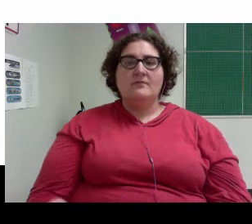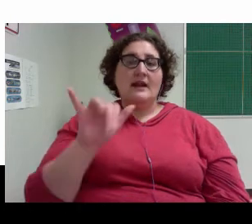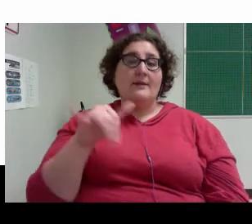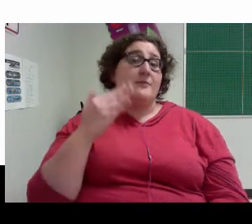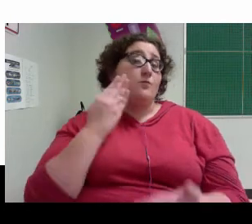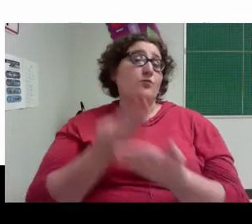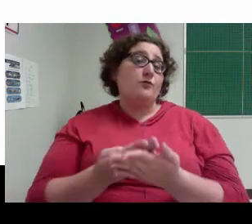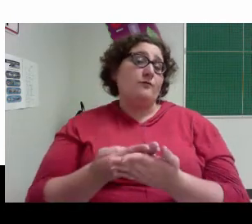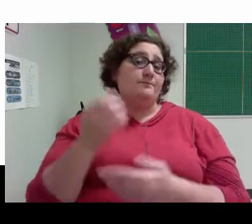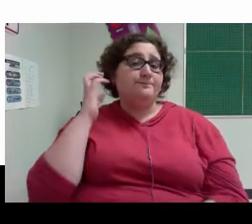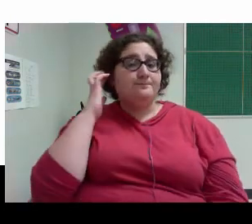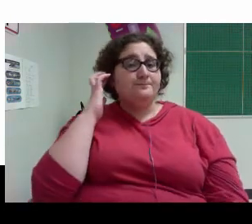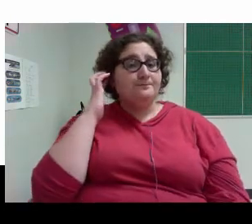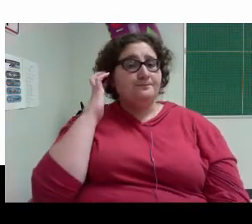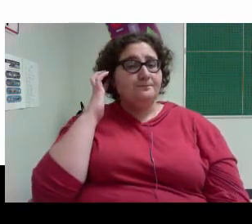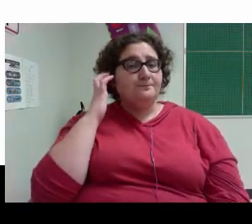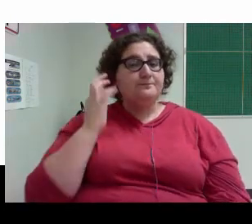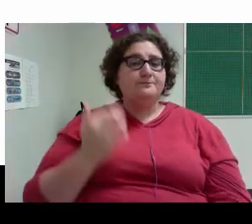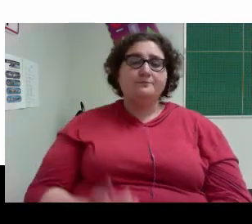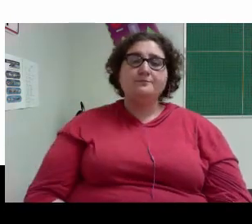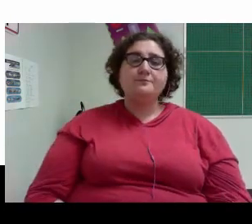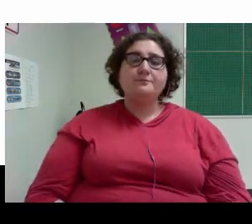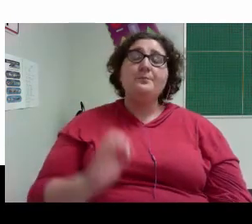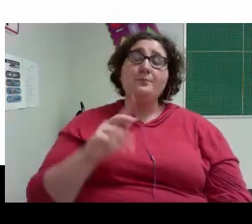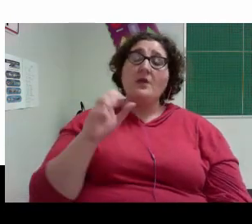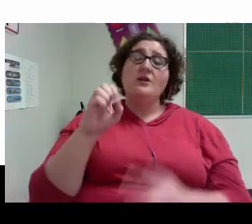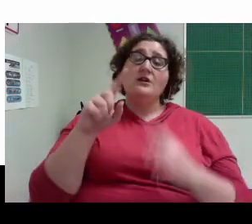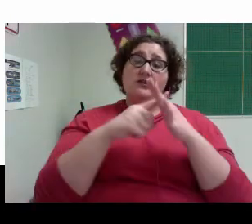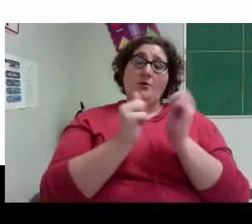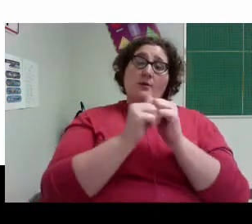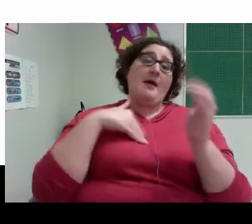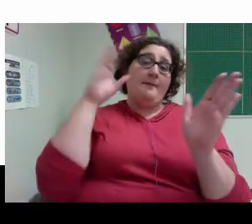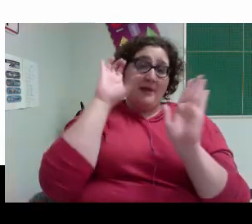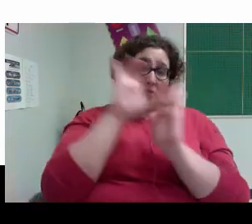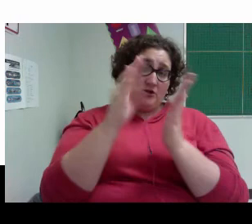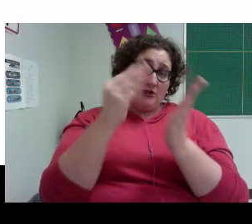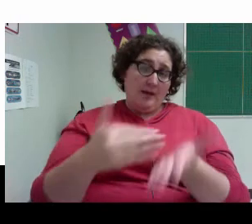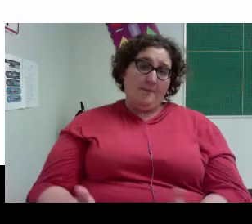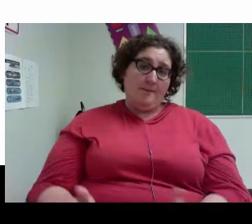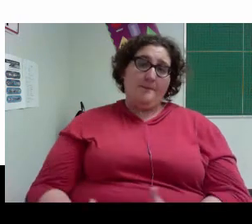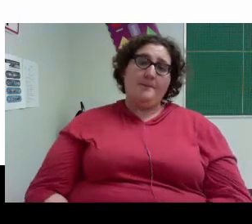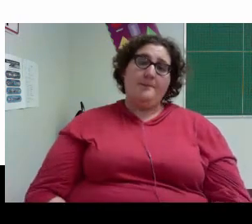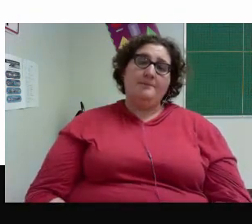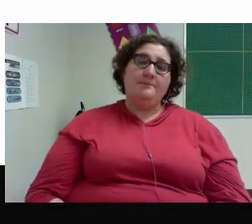Now let's prove this. Okay, so I'm going to start off with my picture.